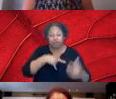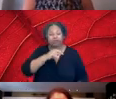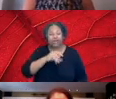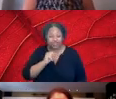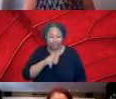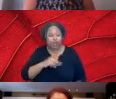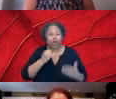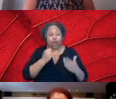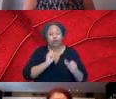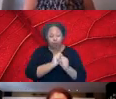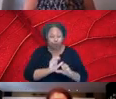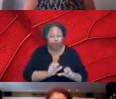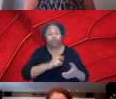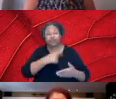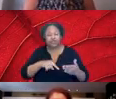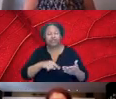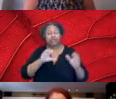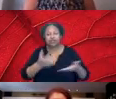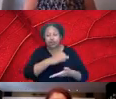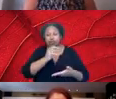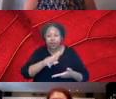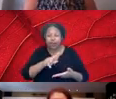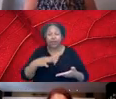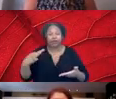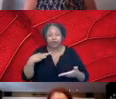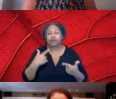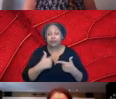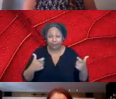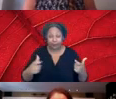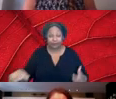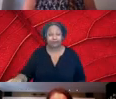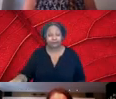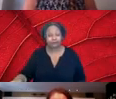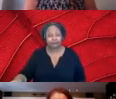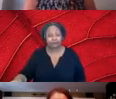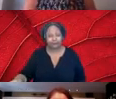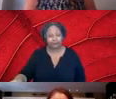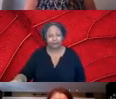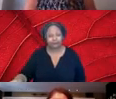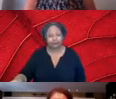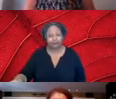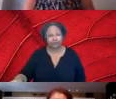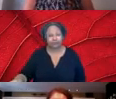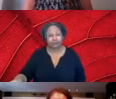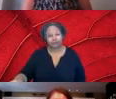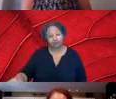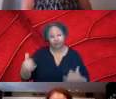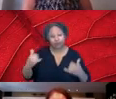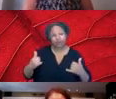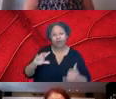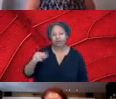will be made up of Indigenous assessors. Now, Tash, I think it's your turn to speak about the new Indigenous Artist